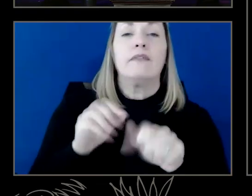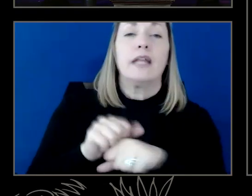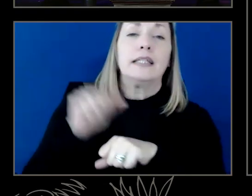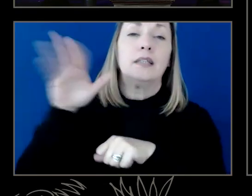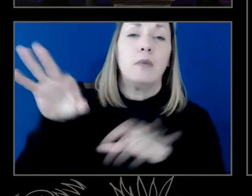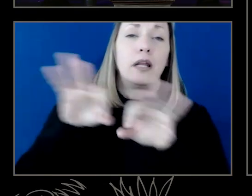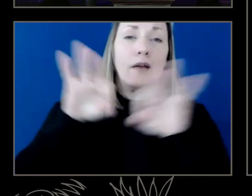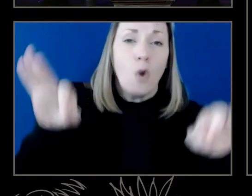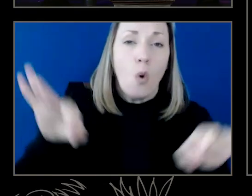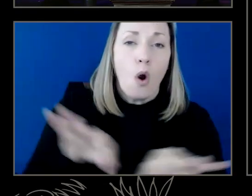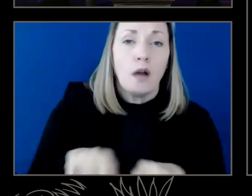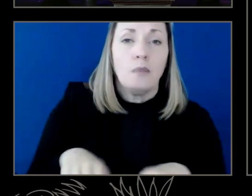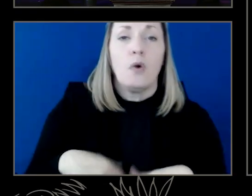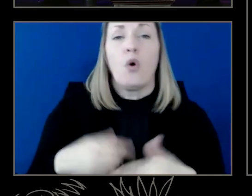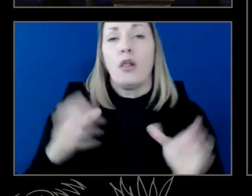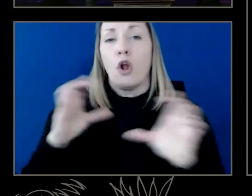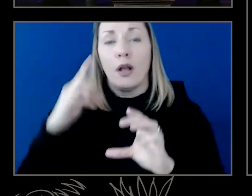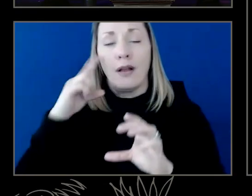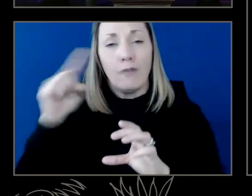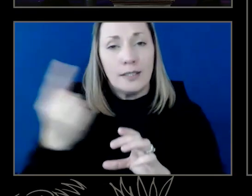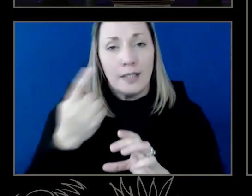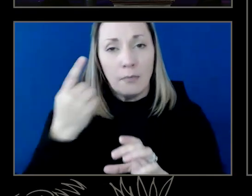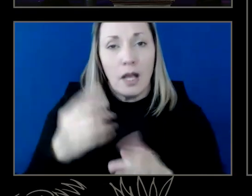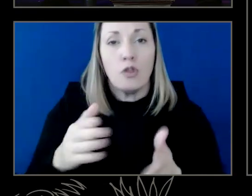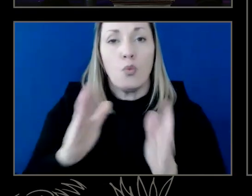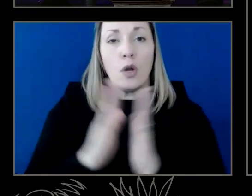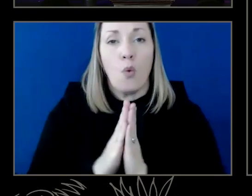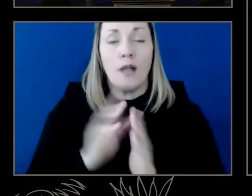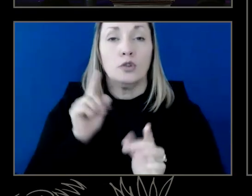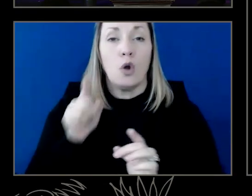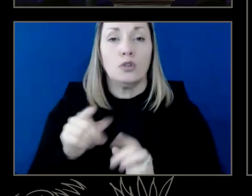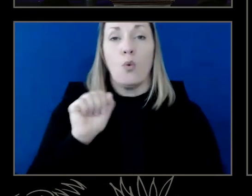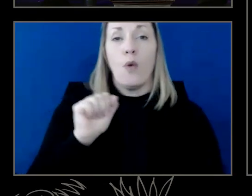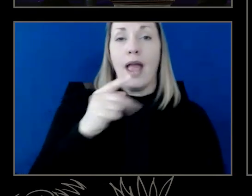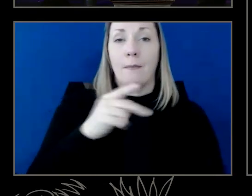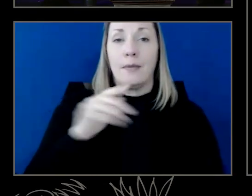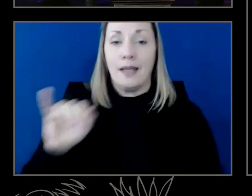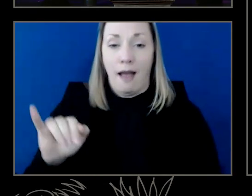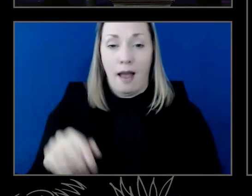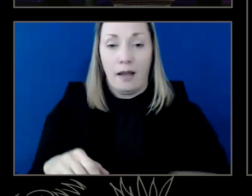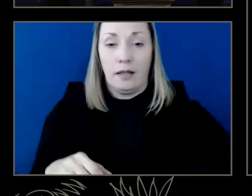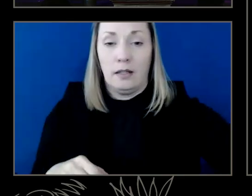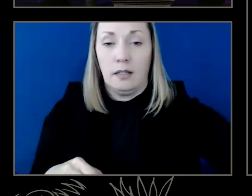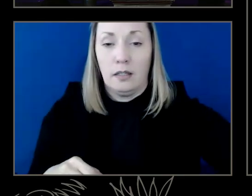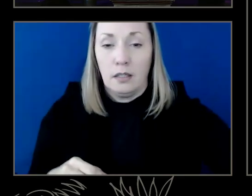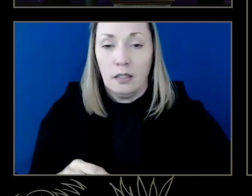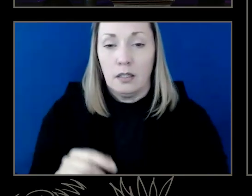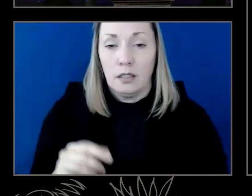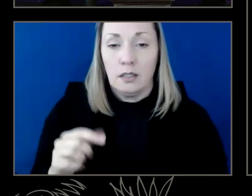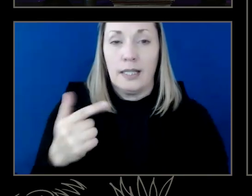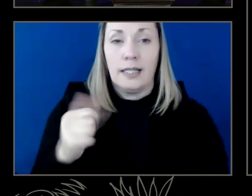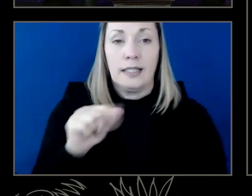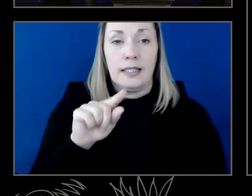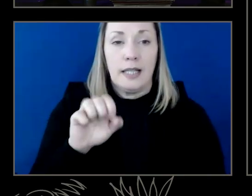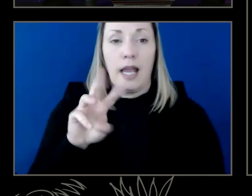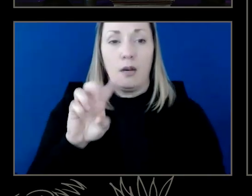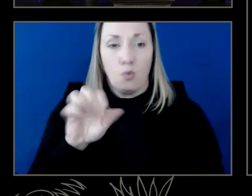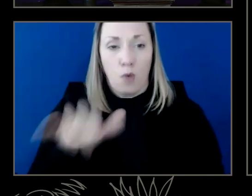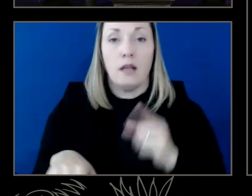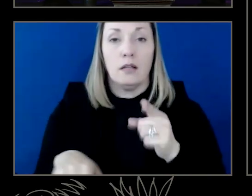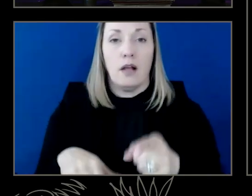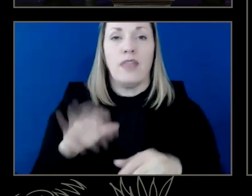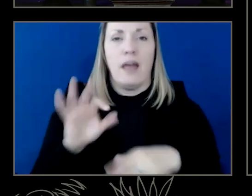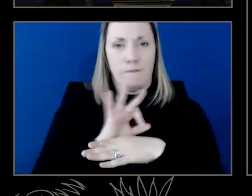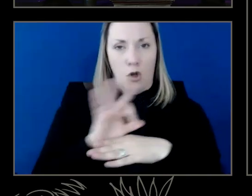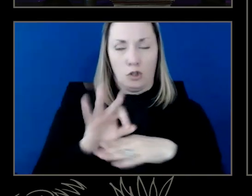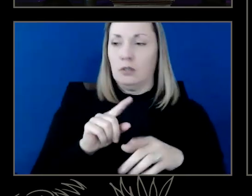some stuff, the request goes to API gateway, which routes it to a Lambda function. That function